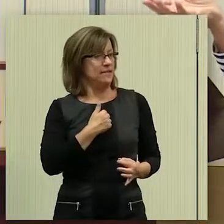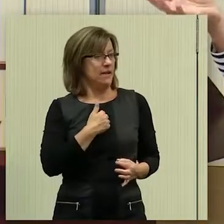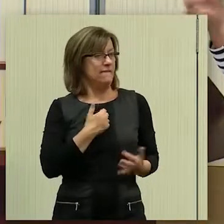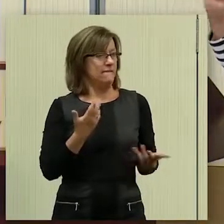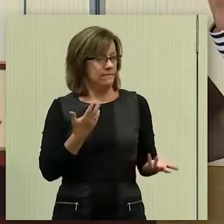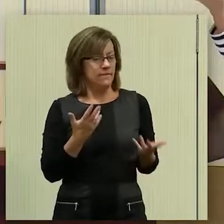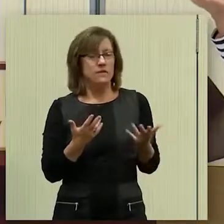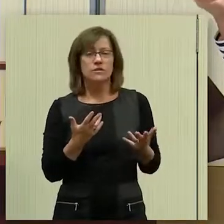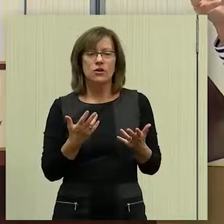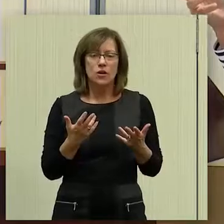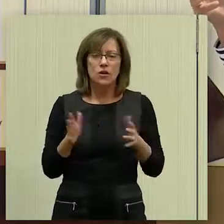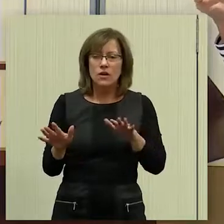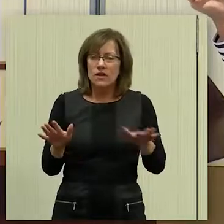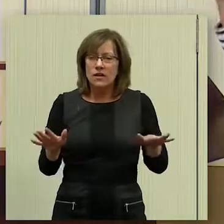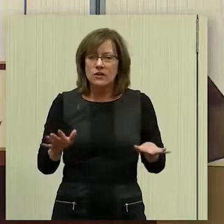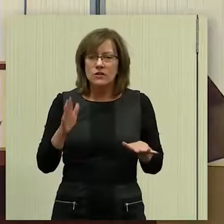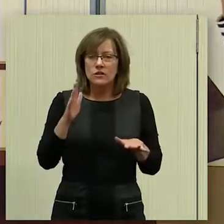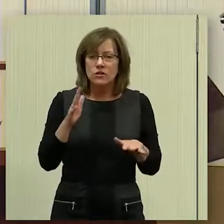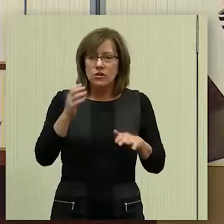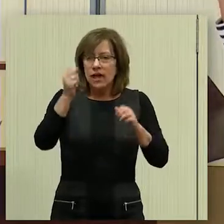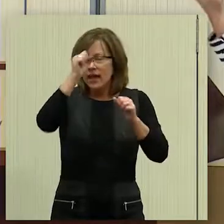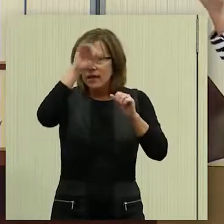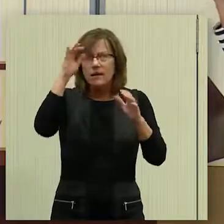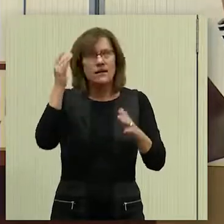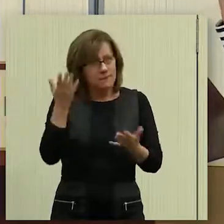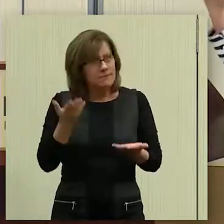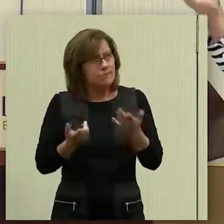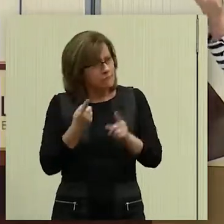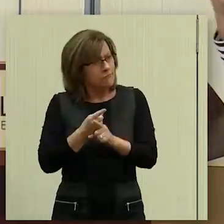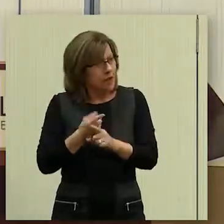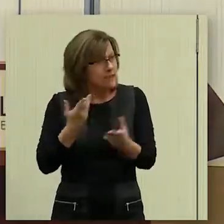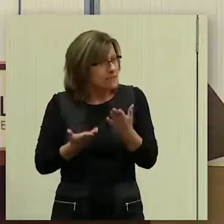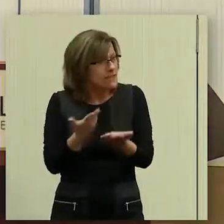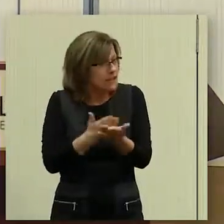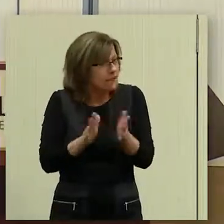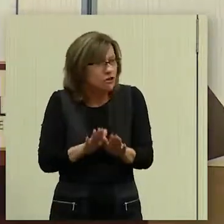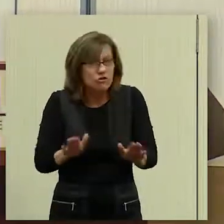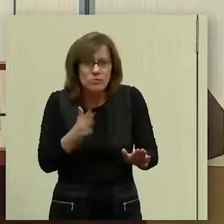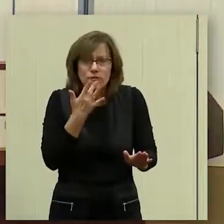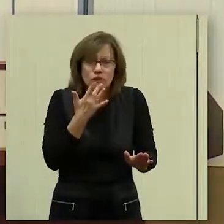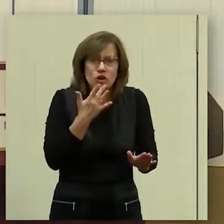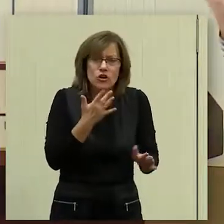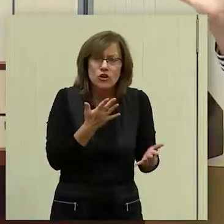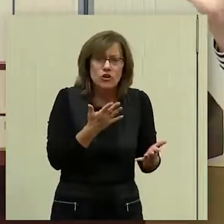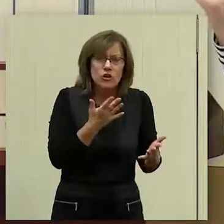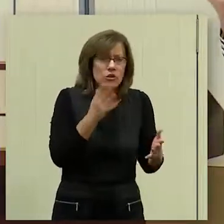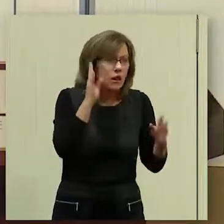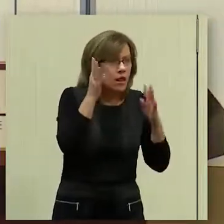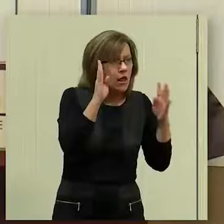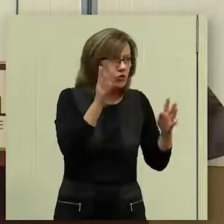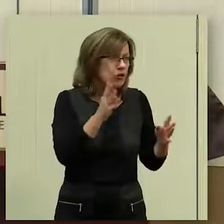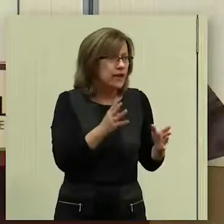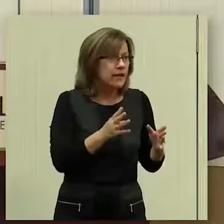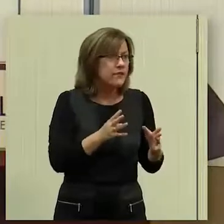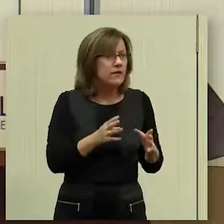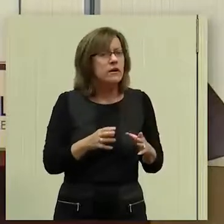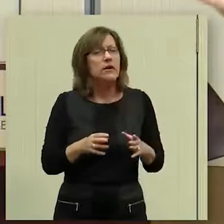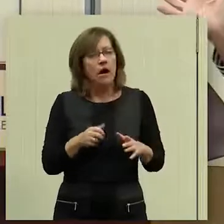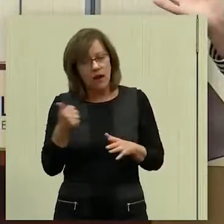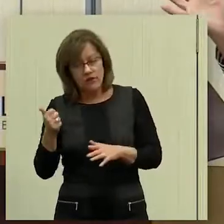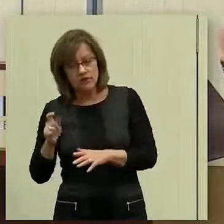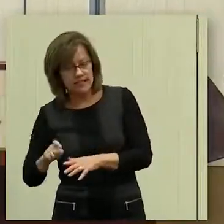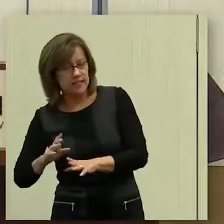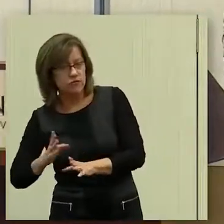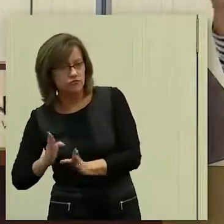it's knowing, we can imagine that, right? That there might be some children like that, be they early childhood, be they older children, that want